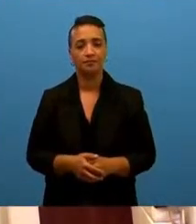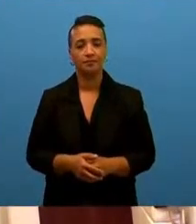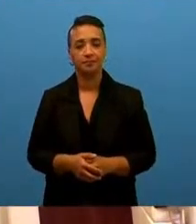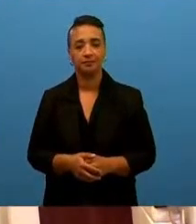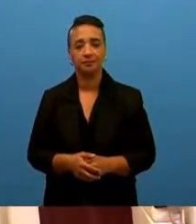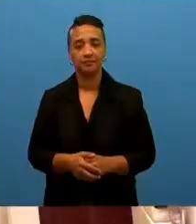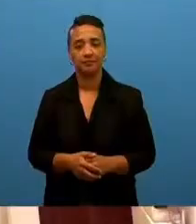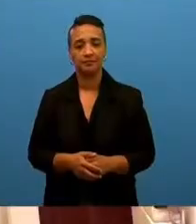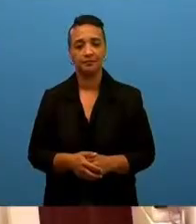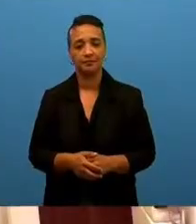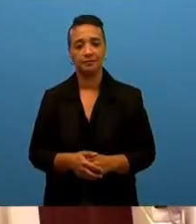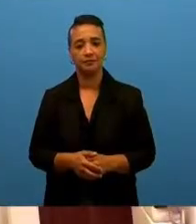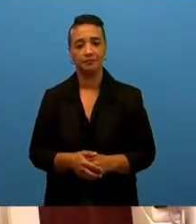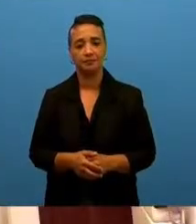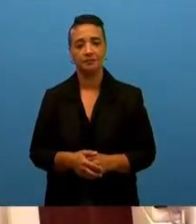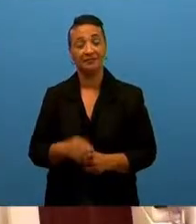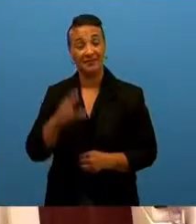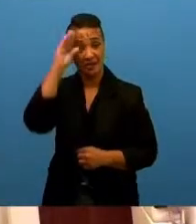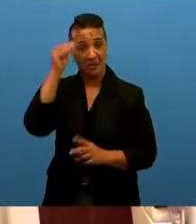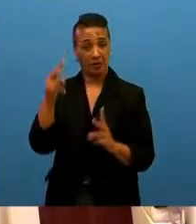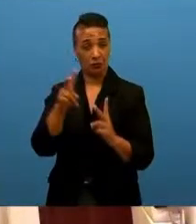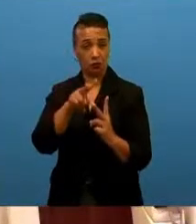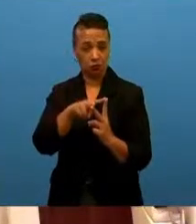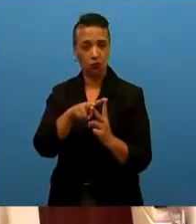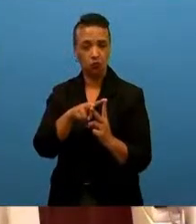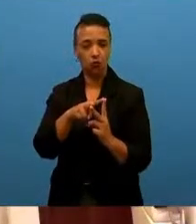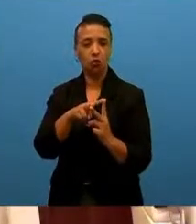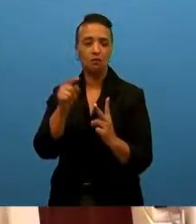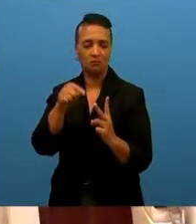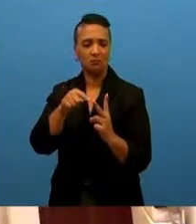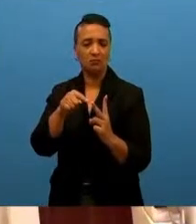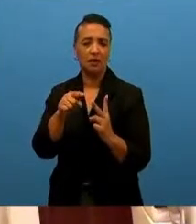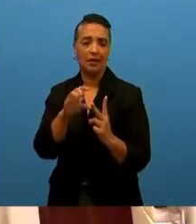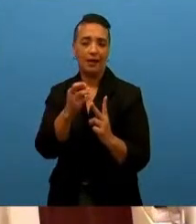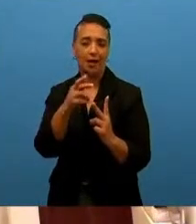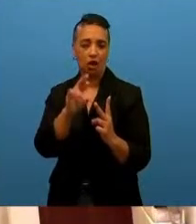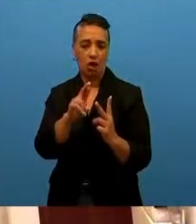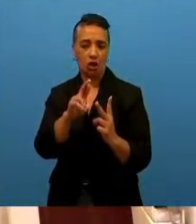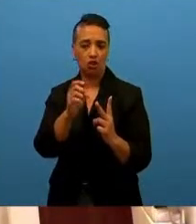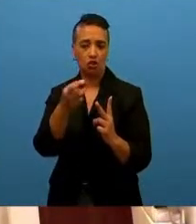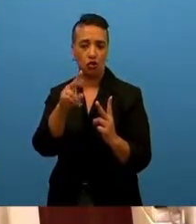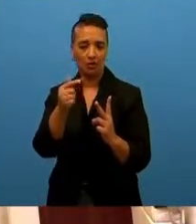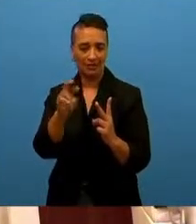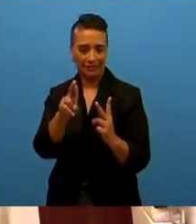and Mr. Belkacem Lunis, both Indigenous experts, were